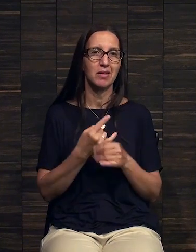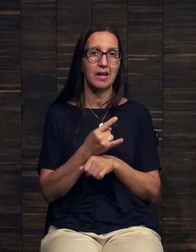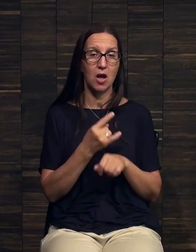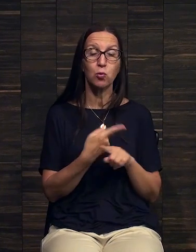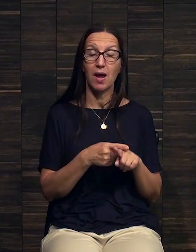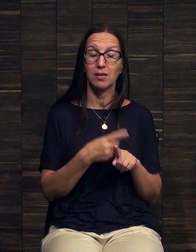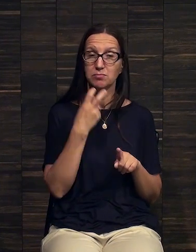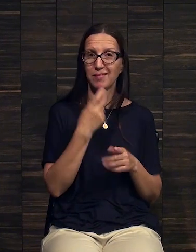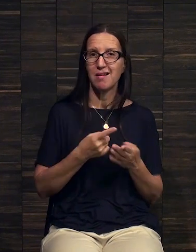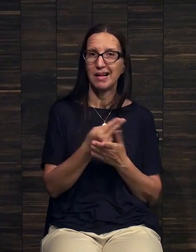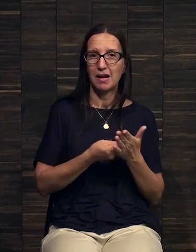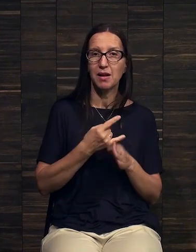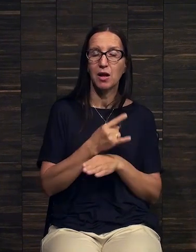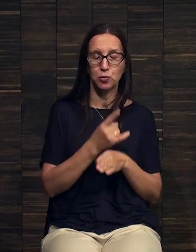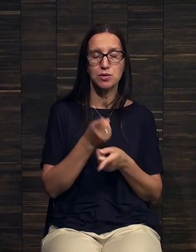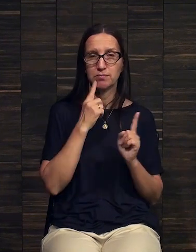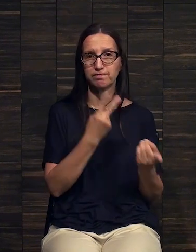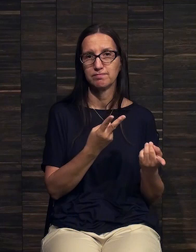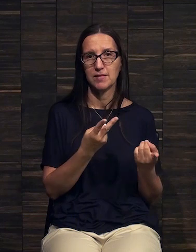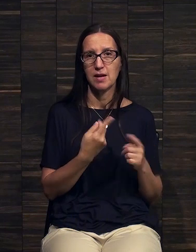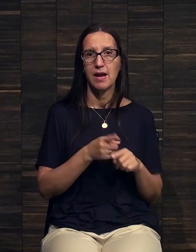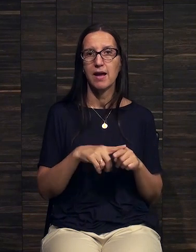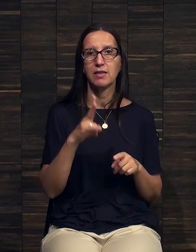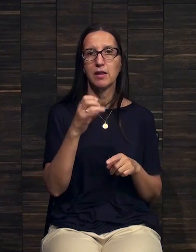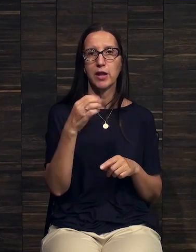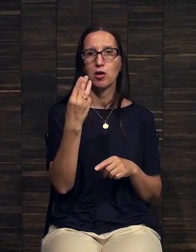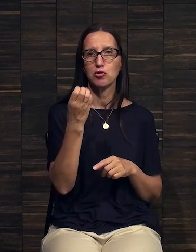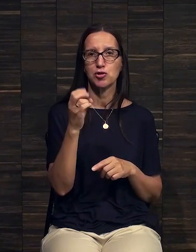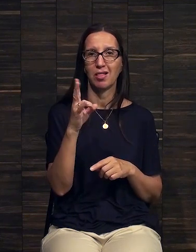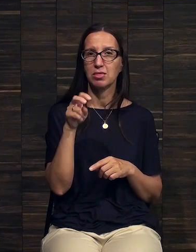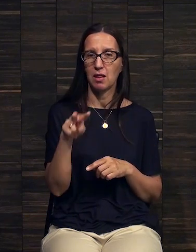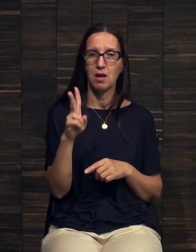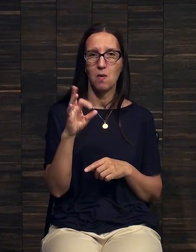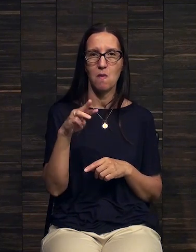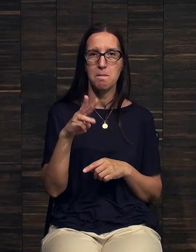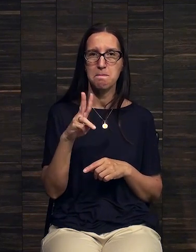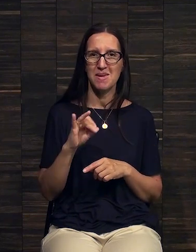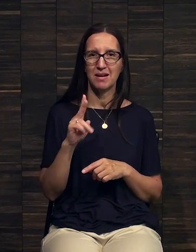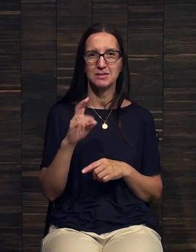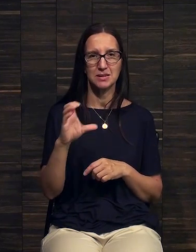reaches this caricature level. This is a classic example. This is National Comics, dated